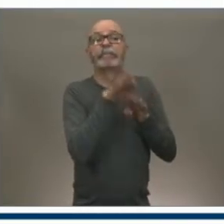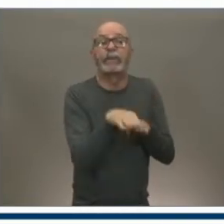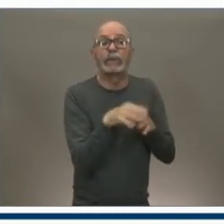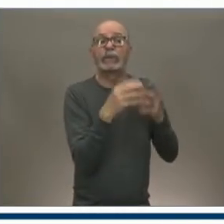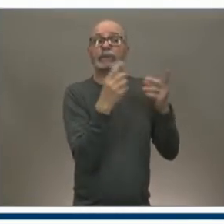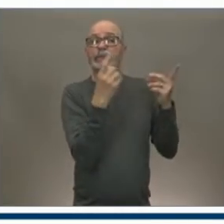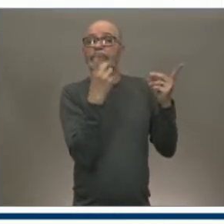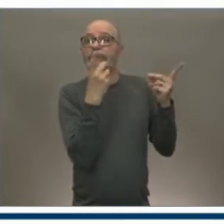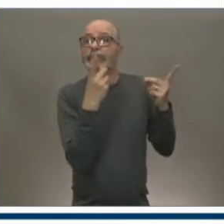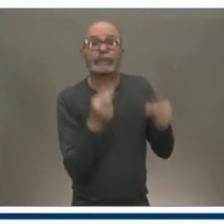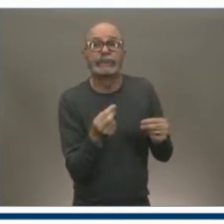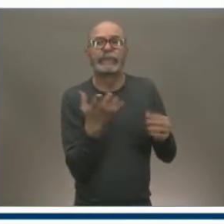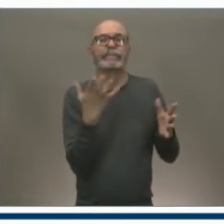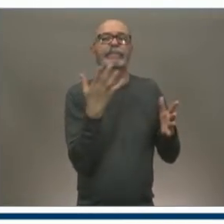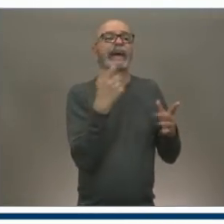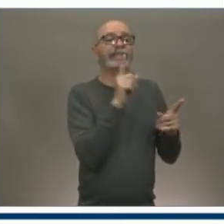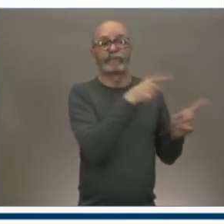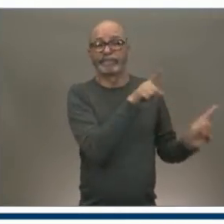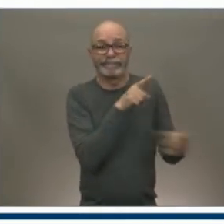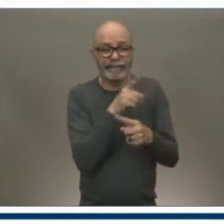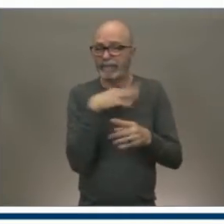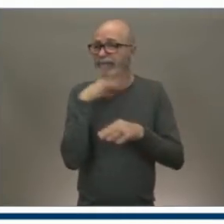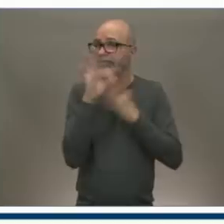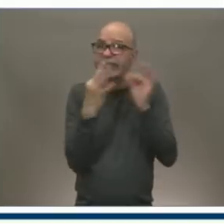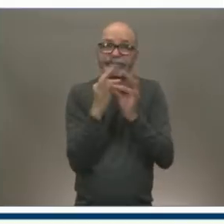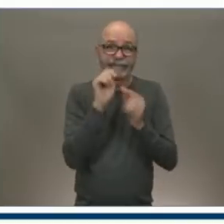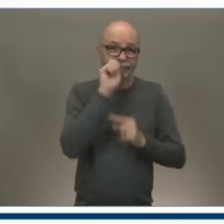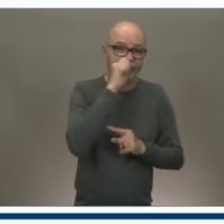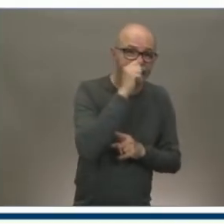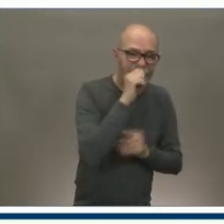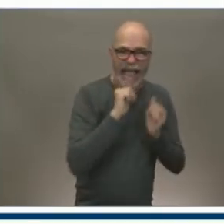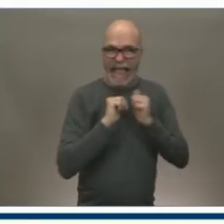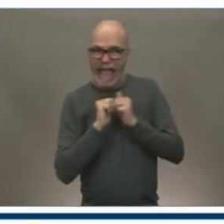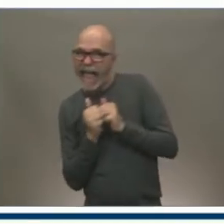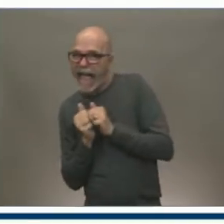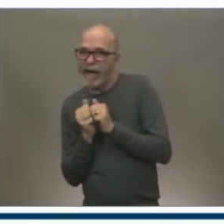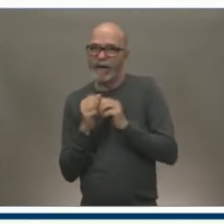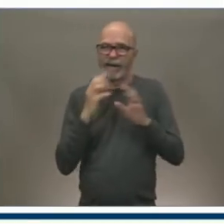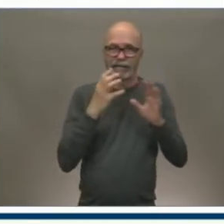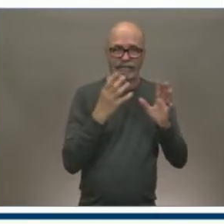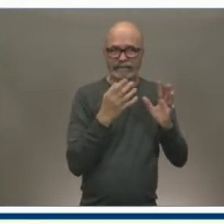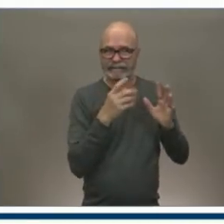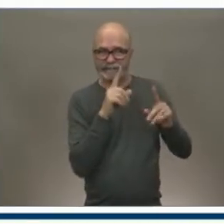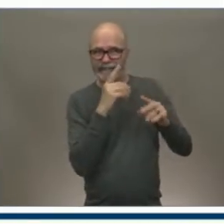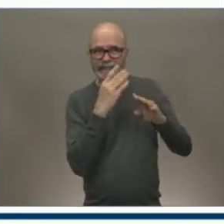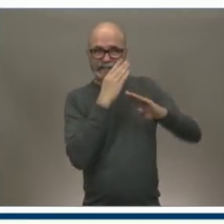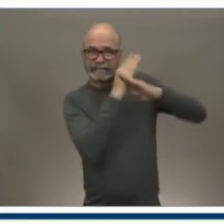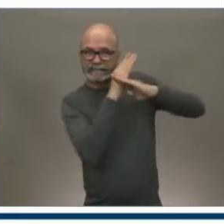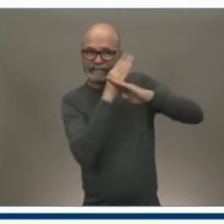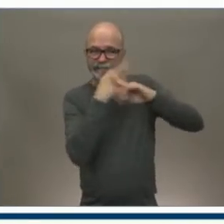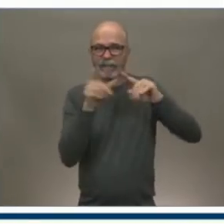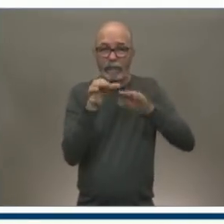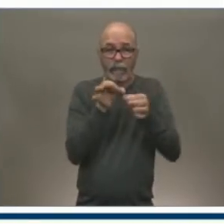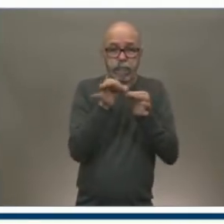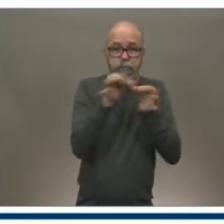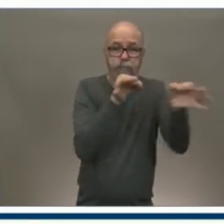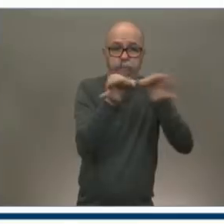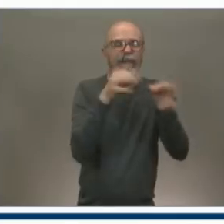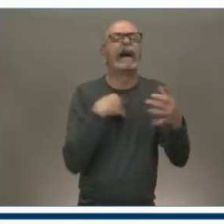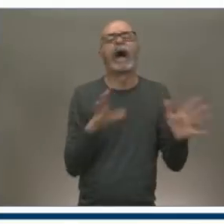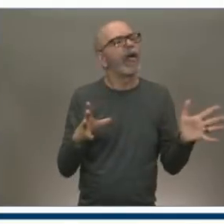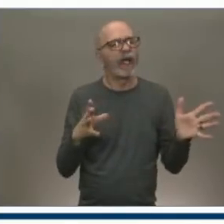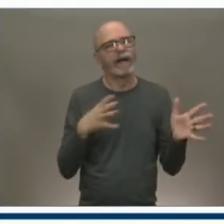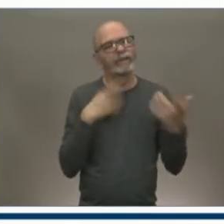how we use, as part of our increased vigilance around variant strains, how we might need to use testing as part of